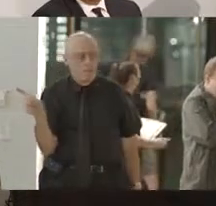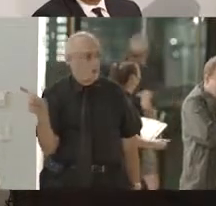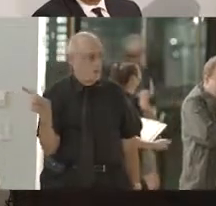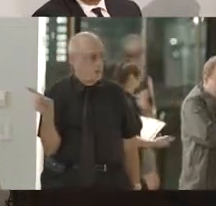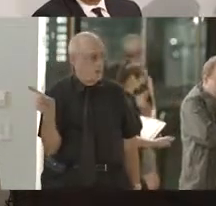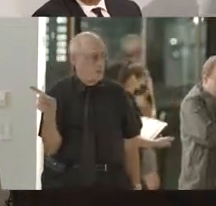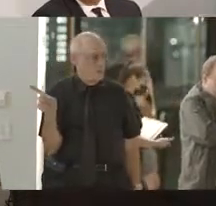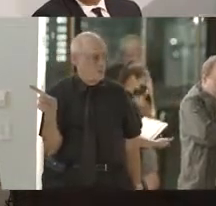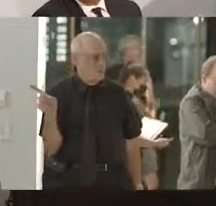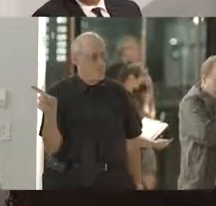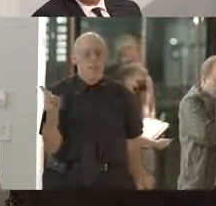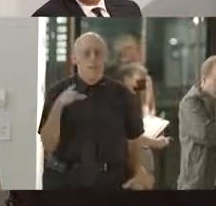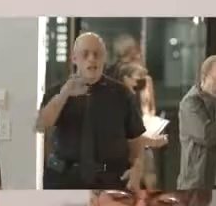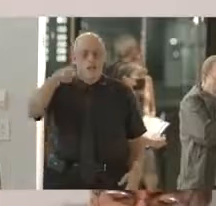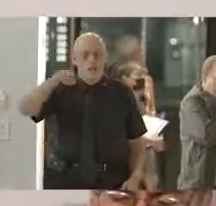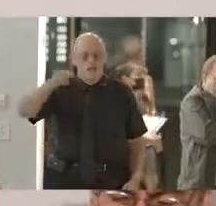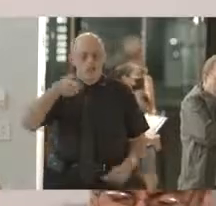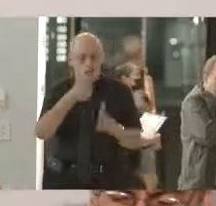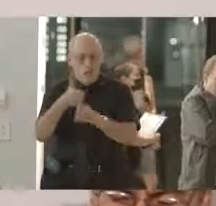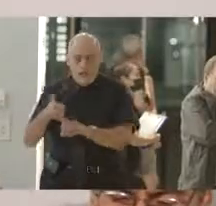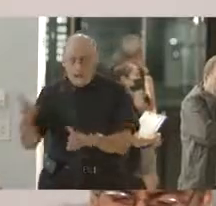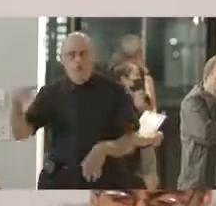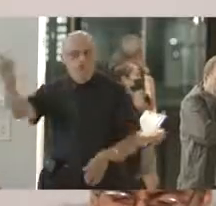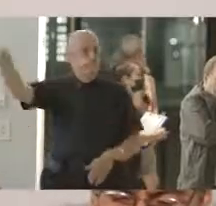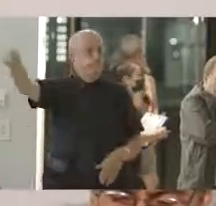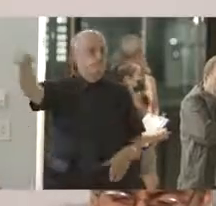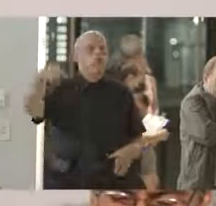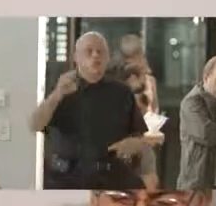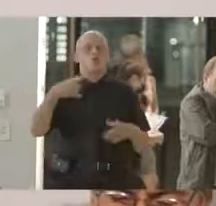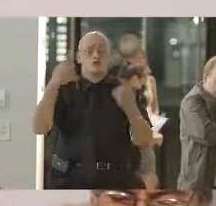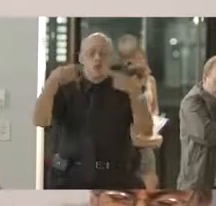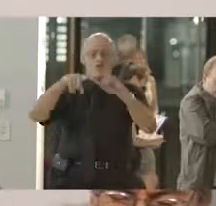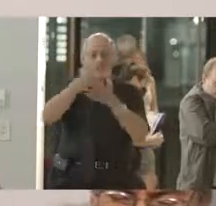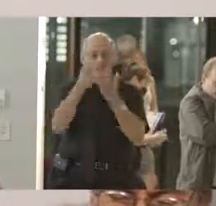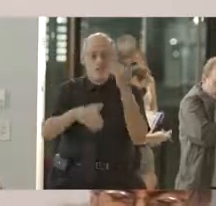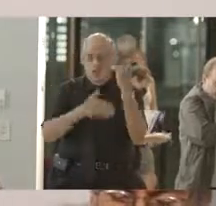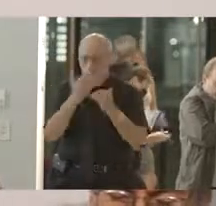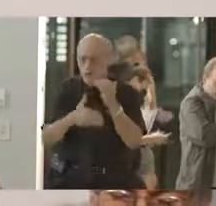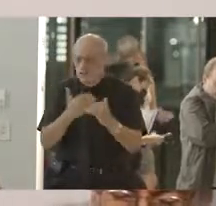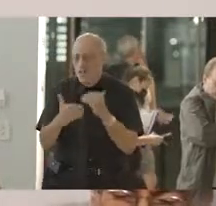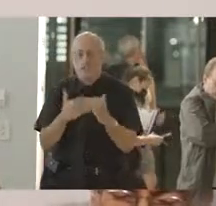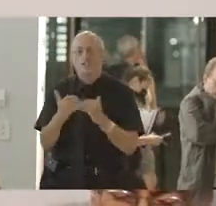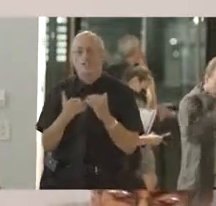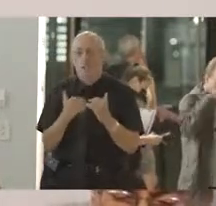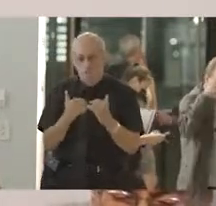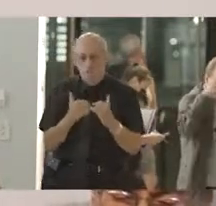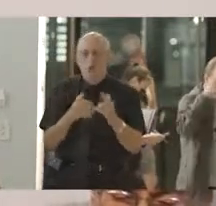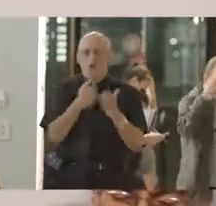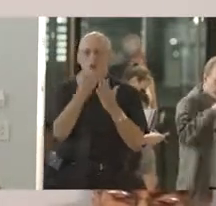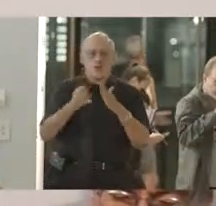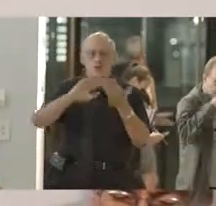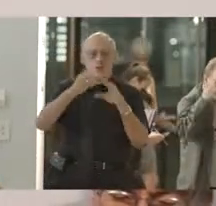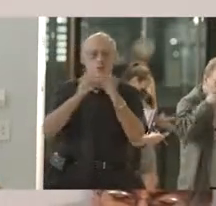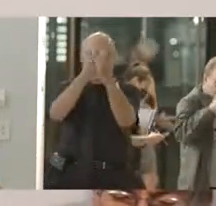You want to know square footage. For sure. As we get into the design process and the drawings become